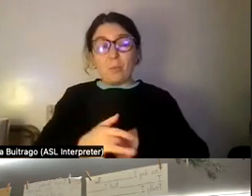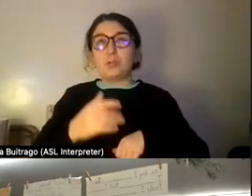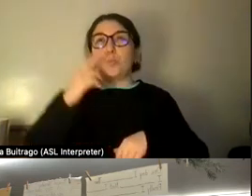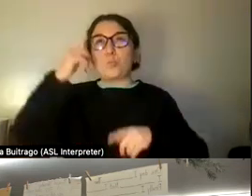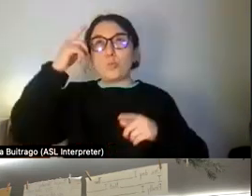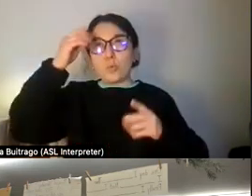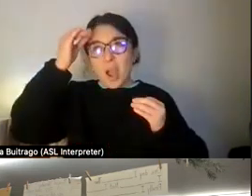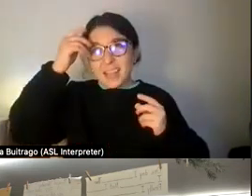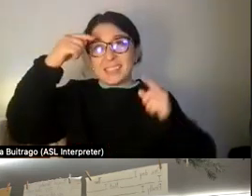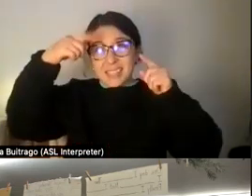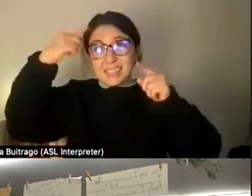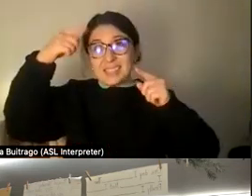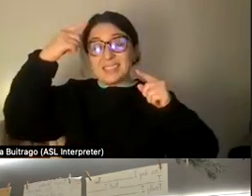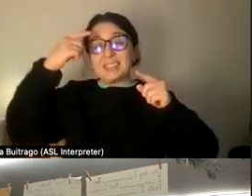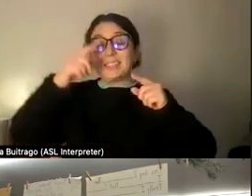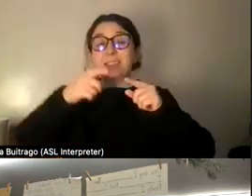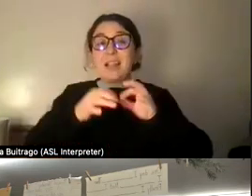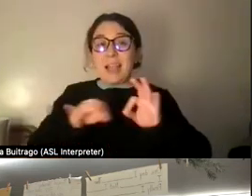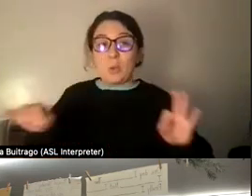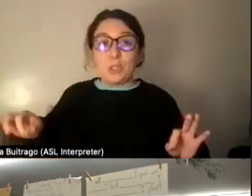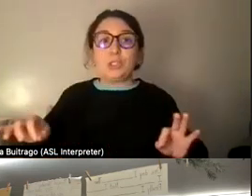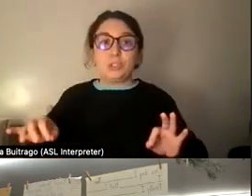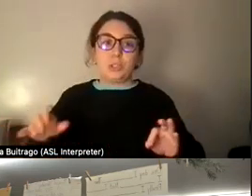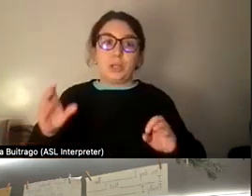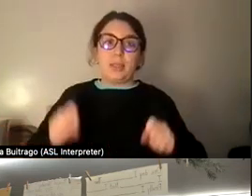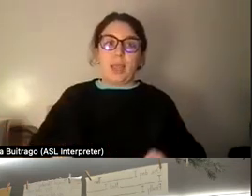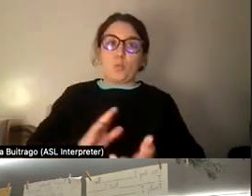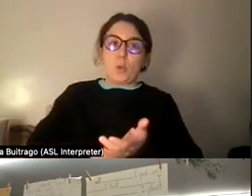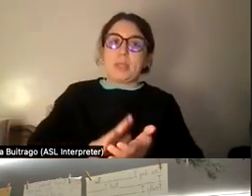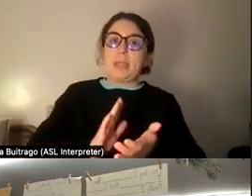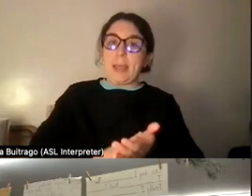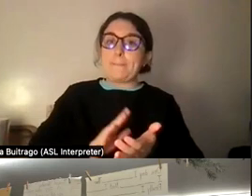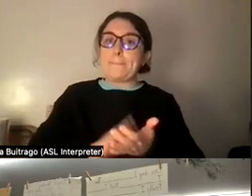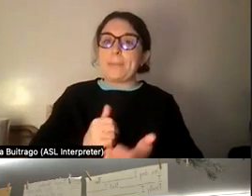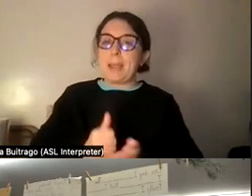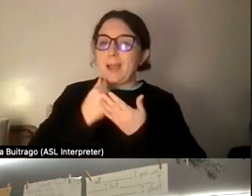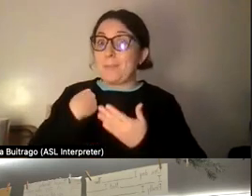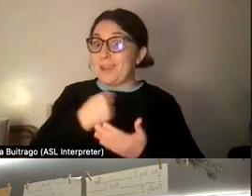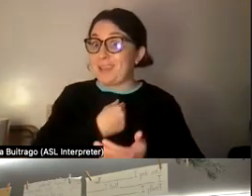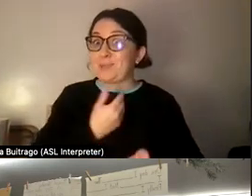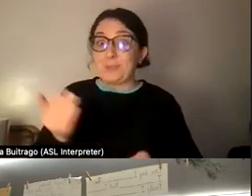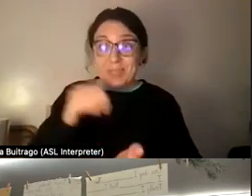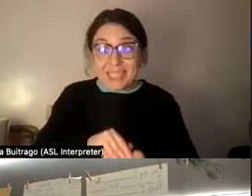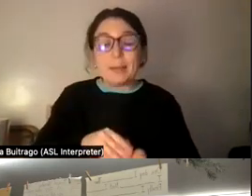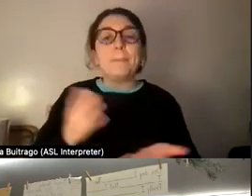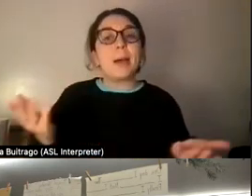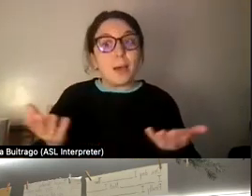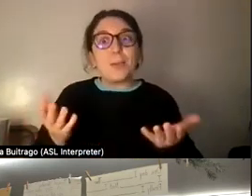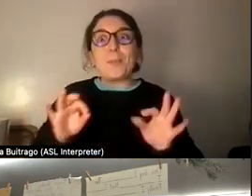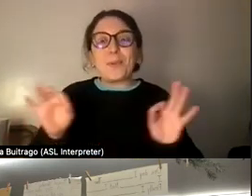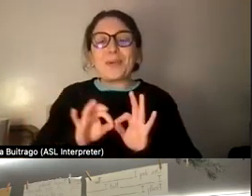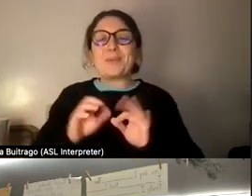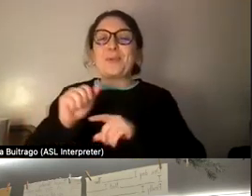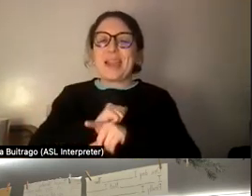hear rhythm in it. We are able to repeat it, but we got to practice that. Kids who never